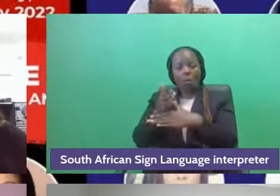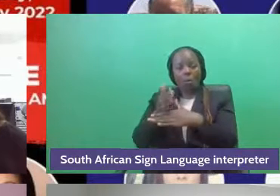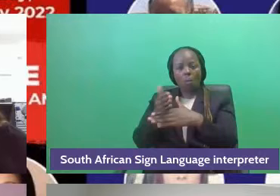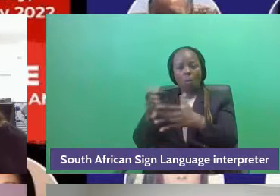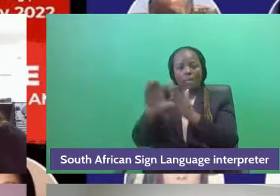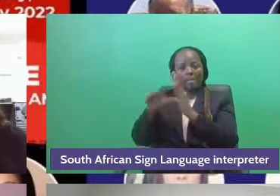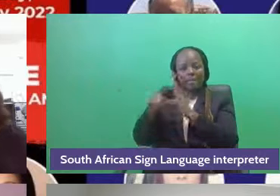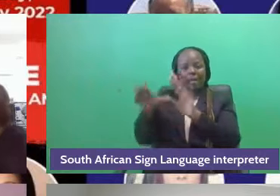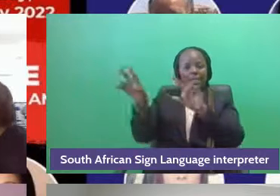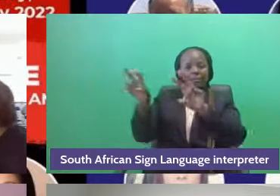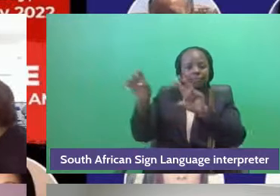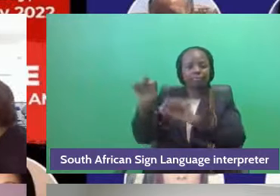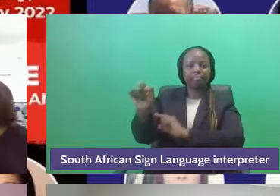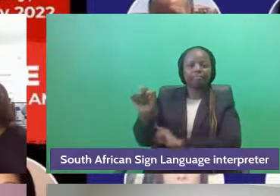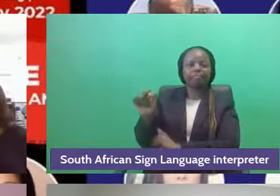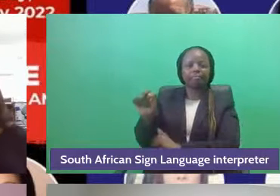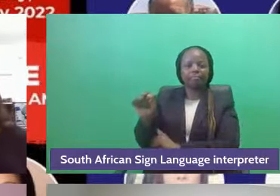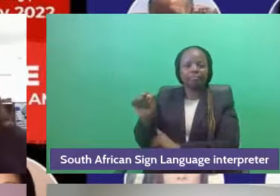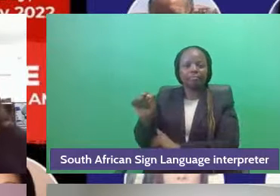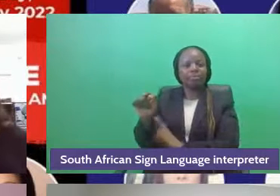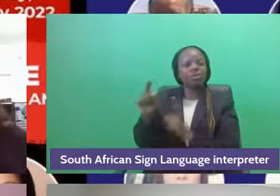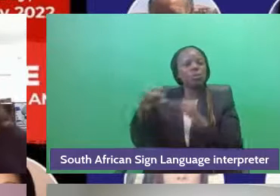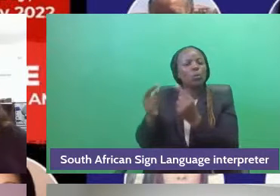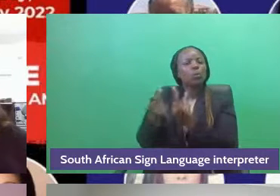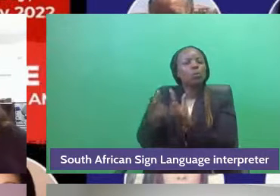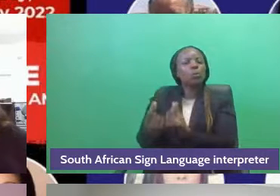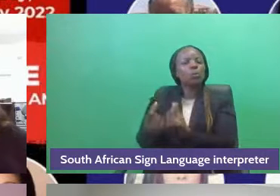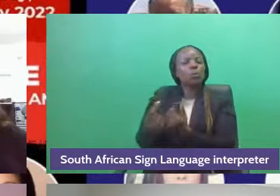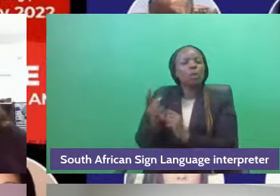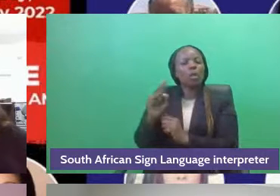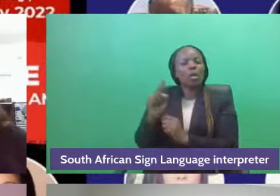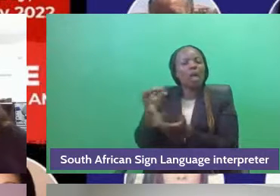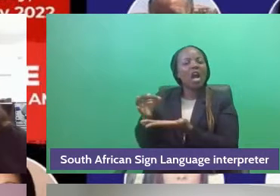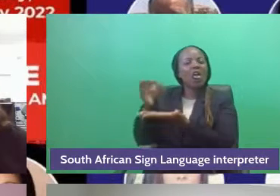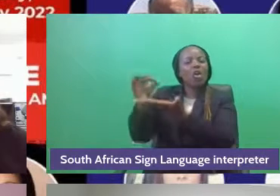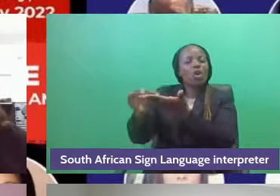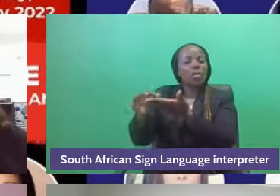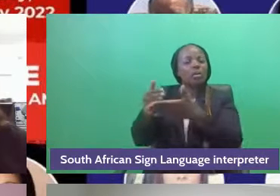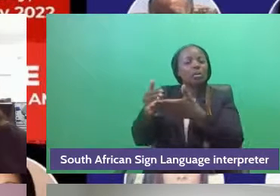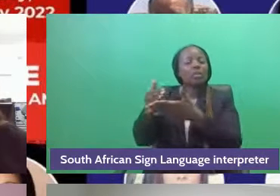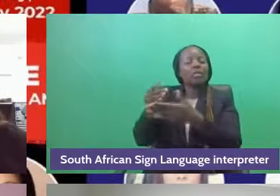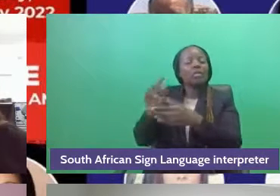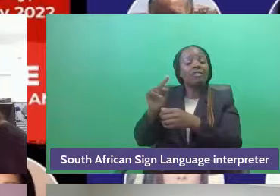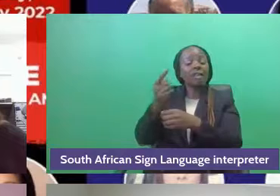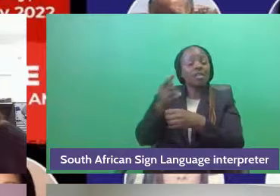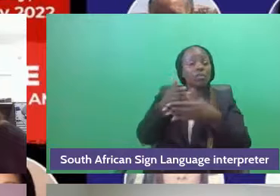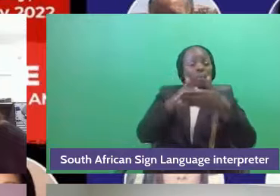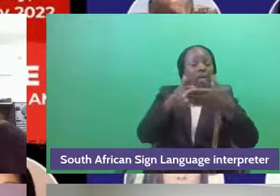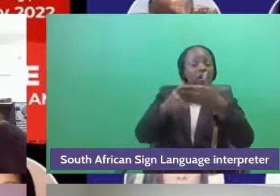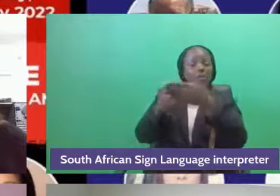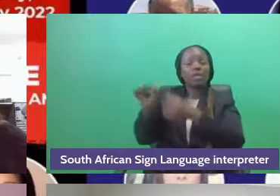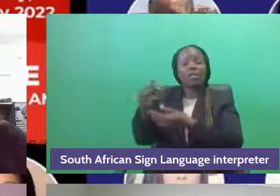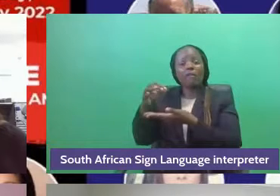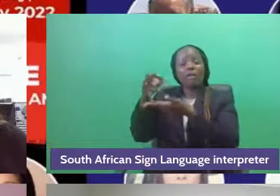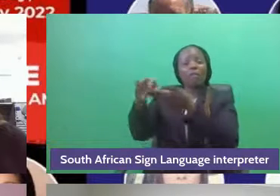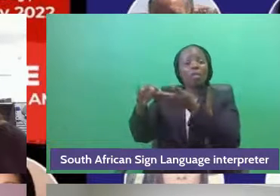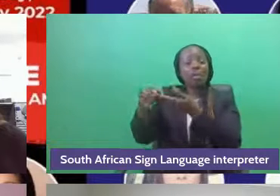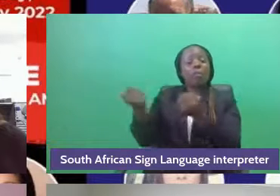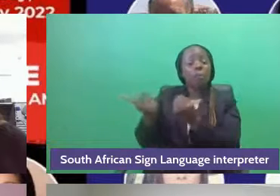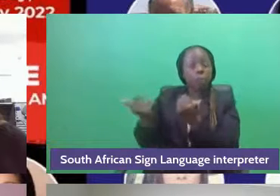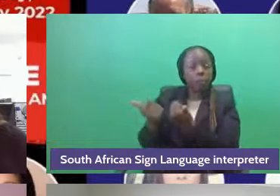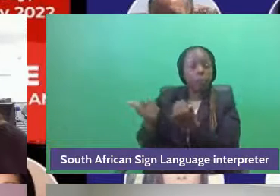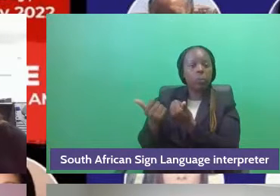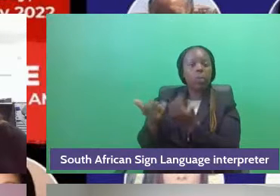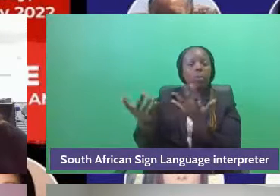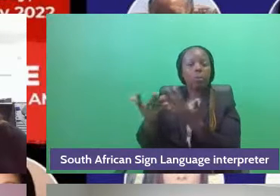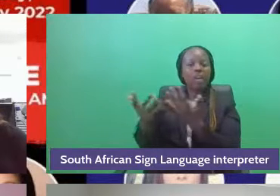disability, we need to look at the recommendation, the barriers first, and then the recommendations made at a